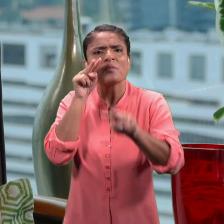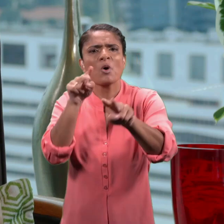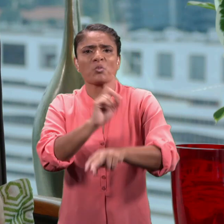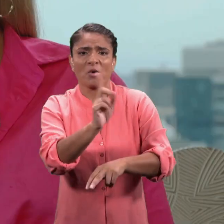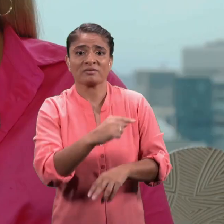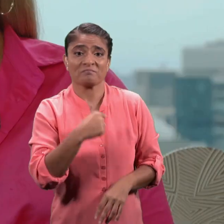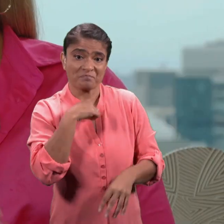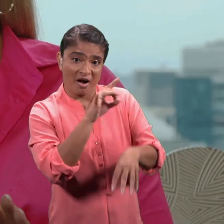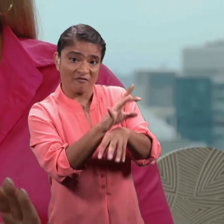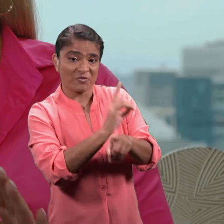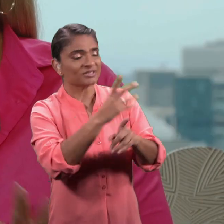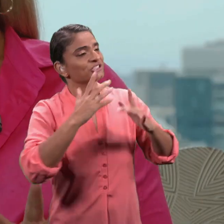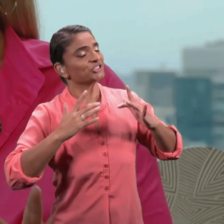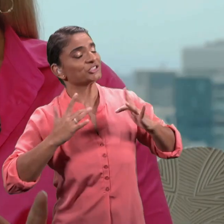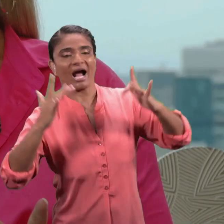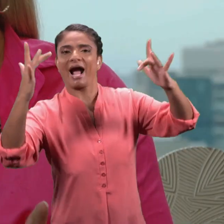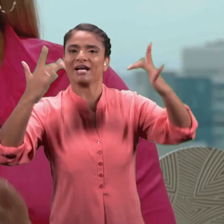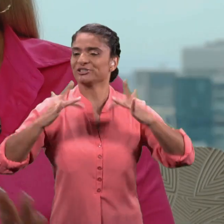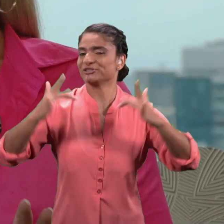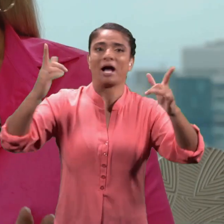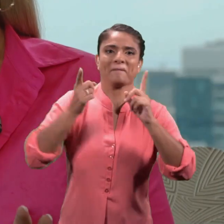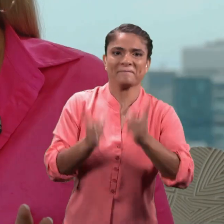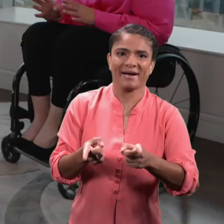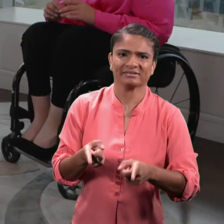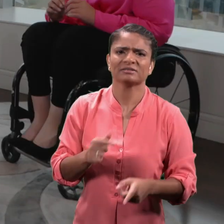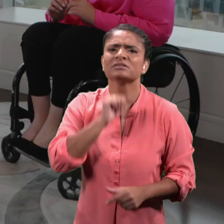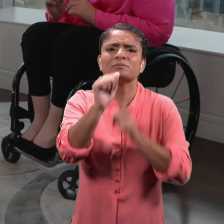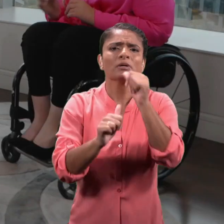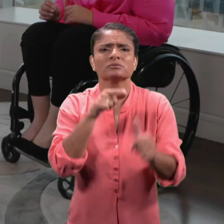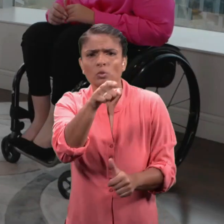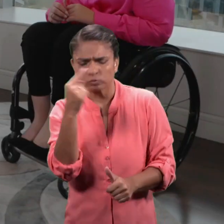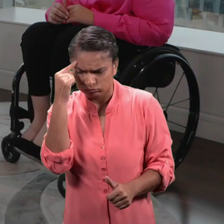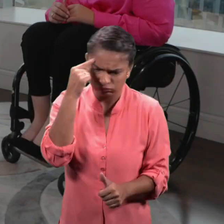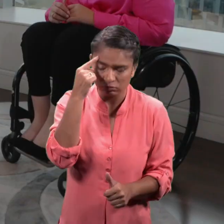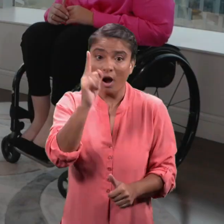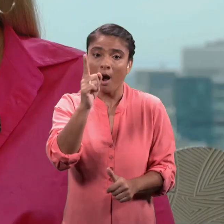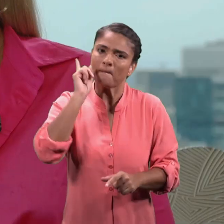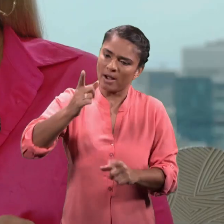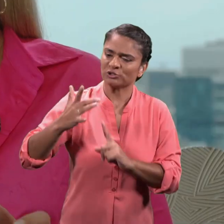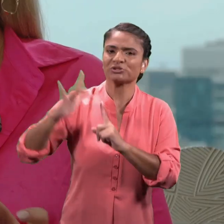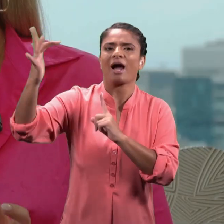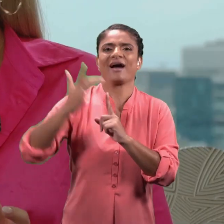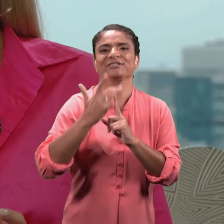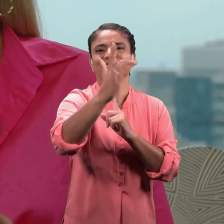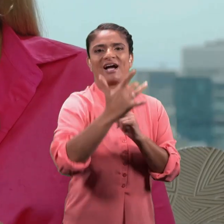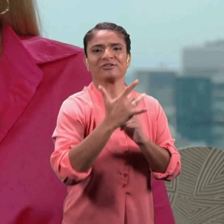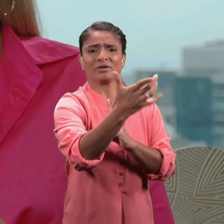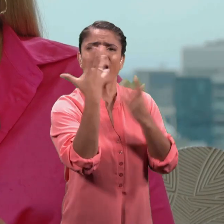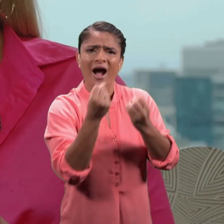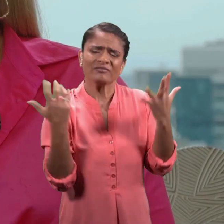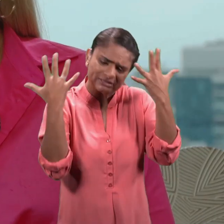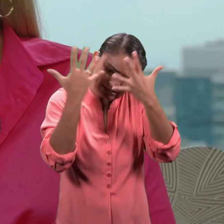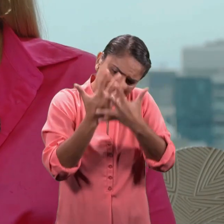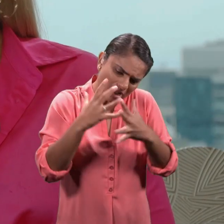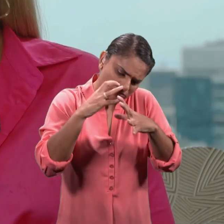daar buite? My advies is my slogan in life, keep shining. So maak nie saak wat jy doen in die lewe nie, maak seker jy shine. Daar